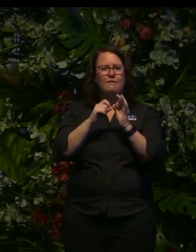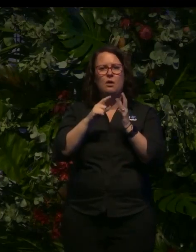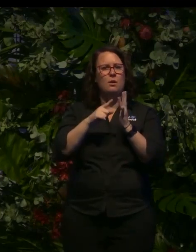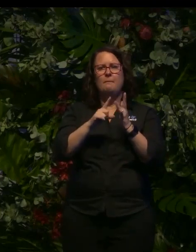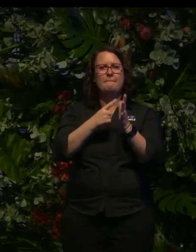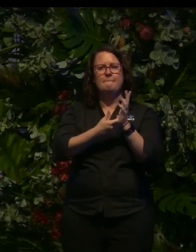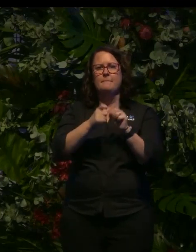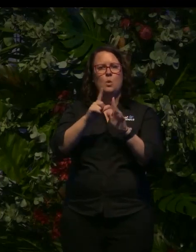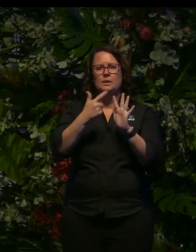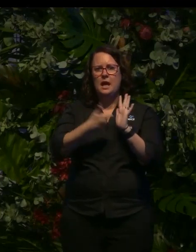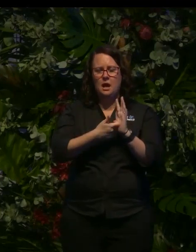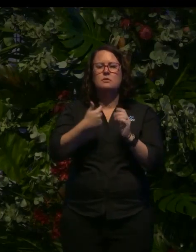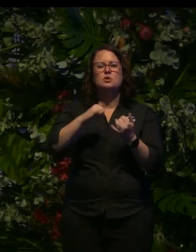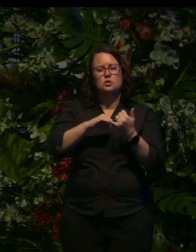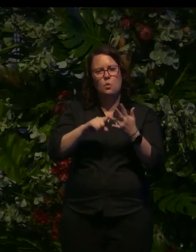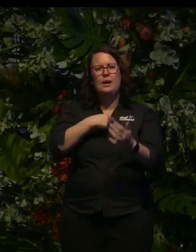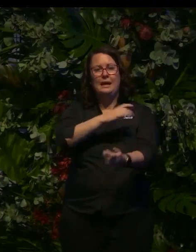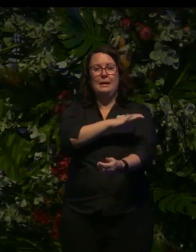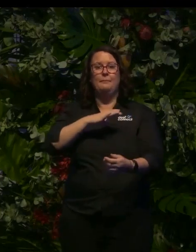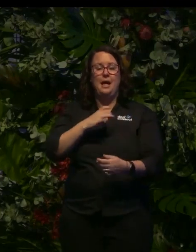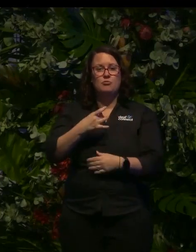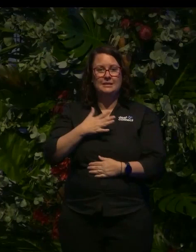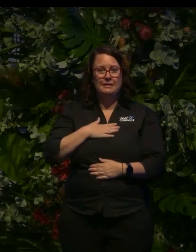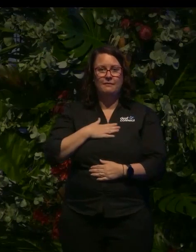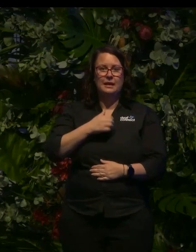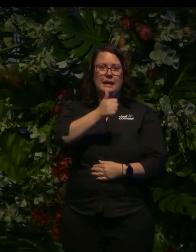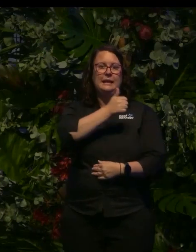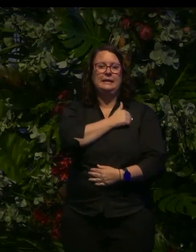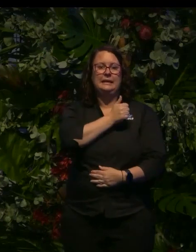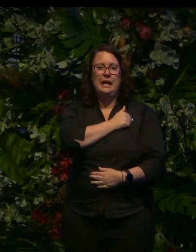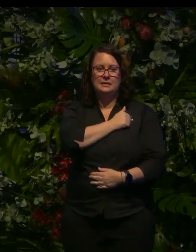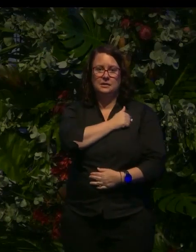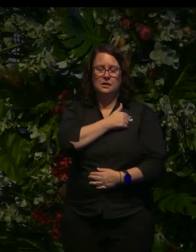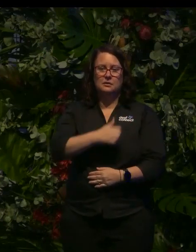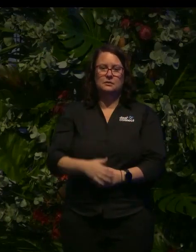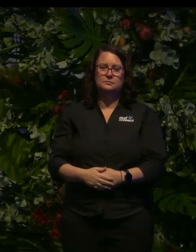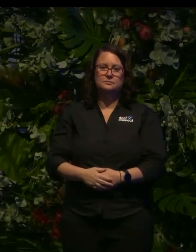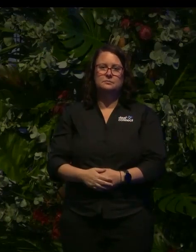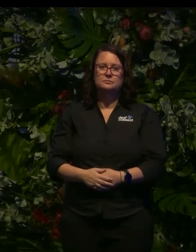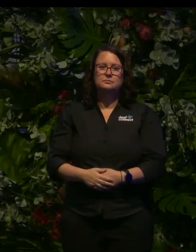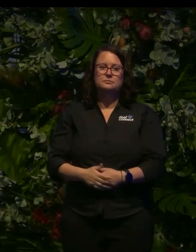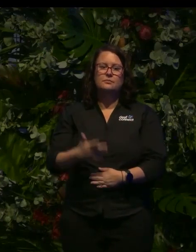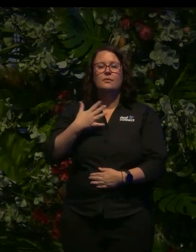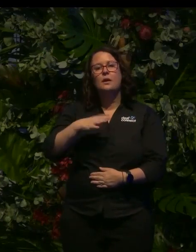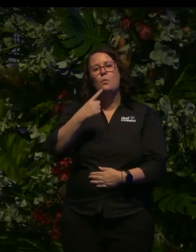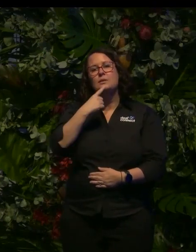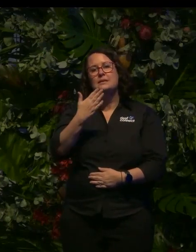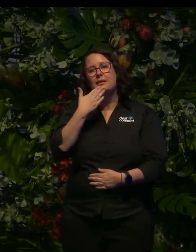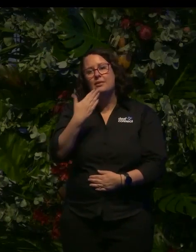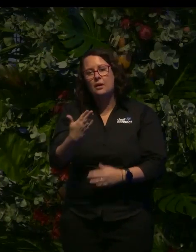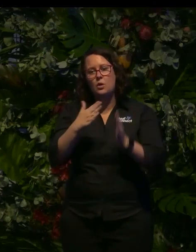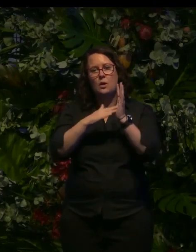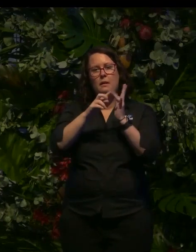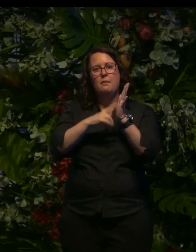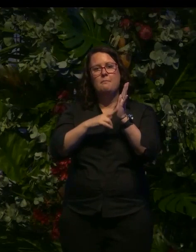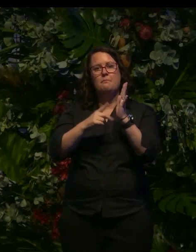keep on empower ourselves. Canada, just make a close thing. I want to say thank you for Mona